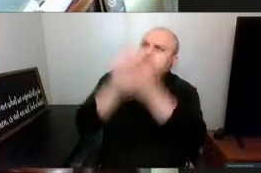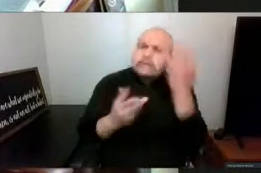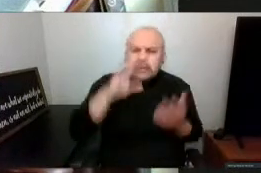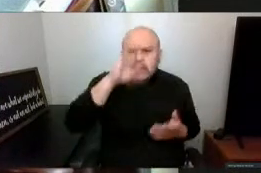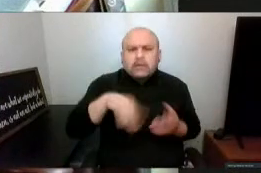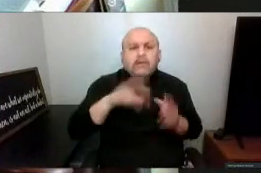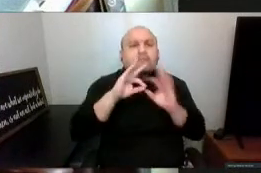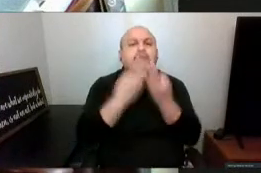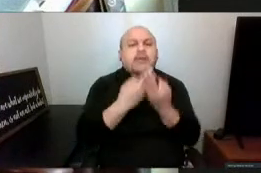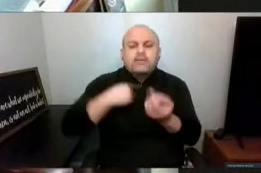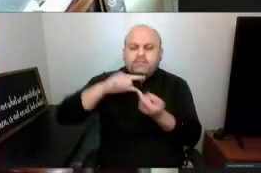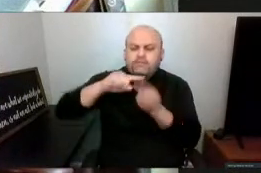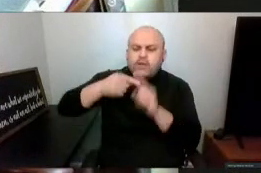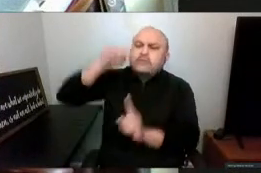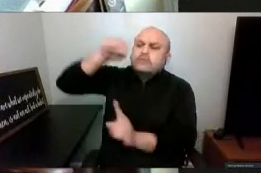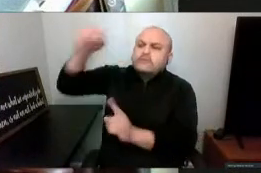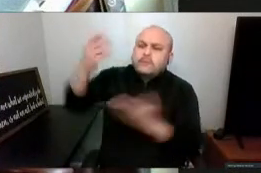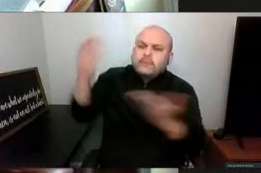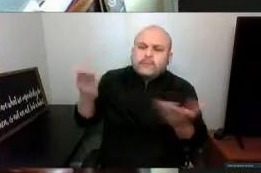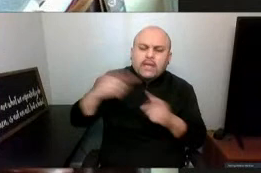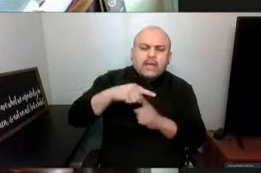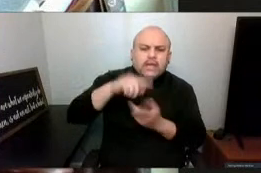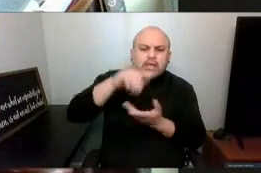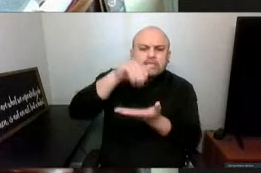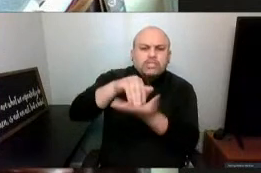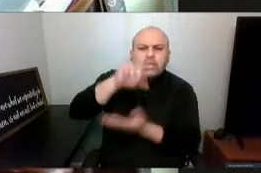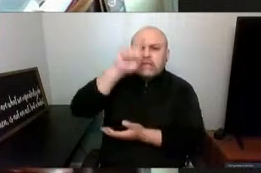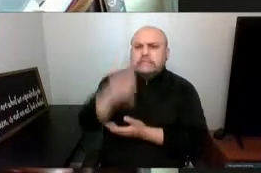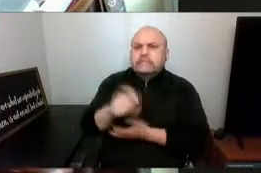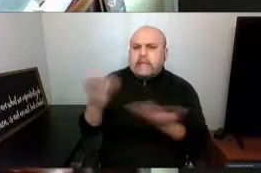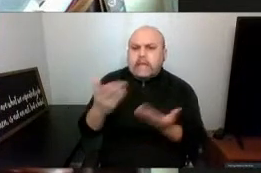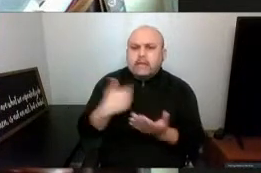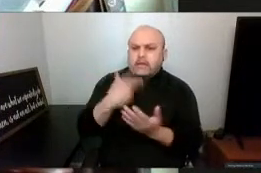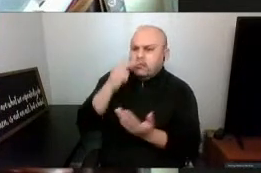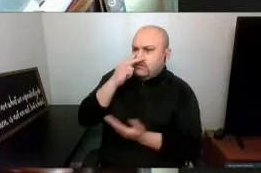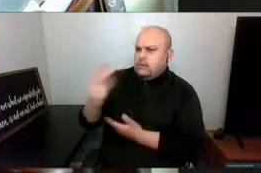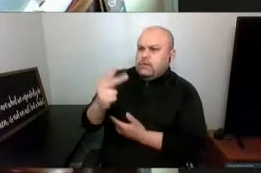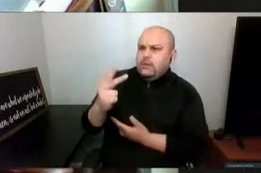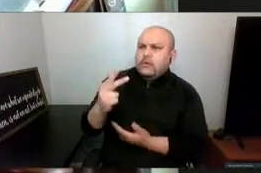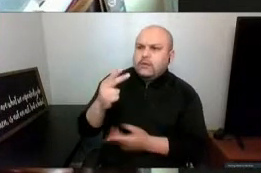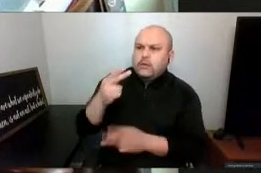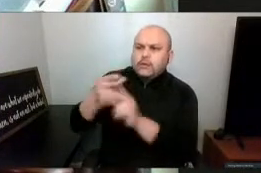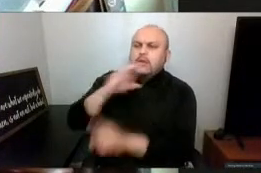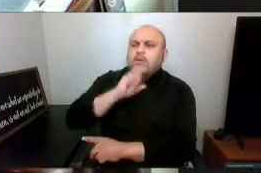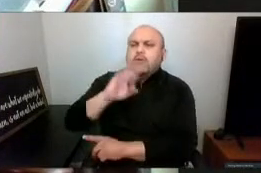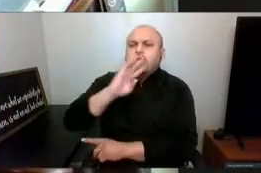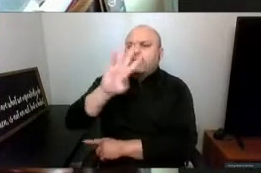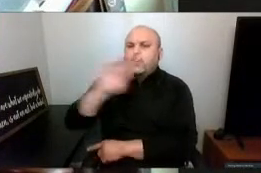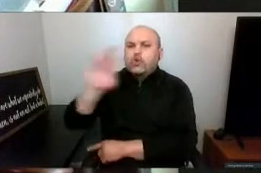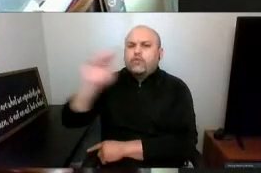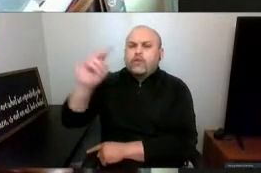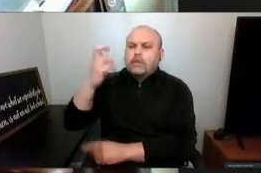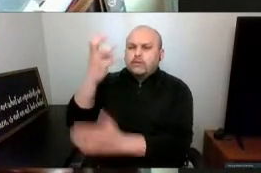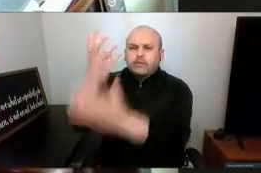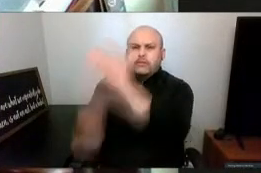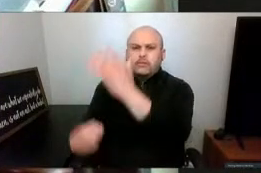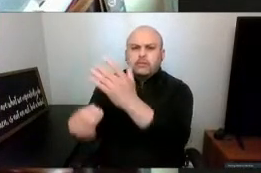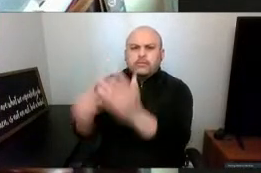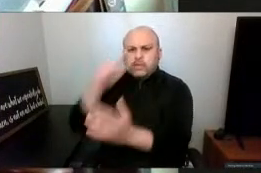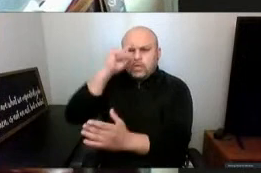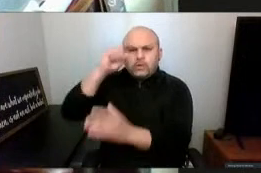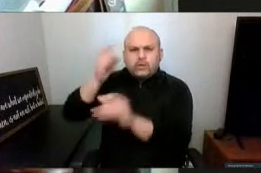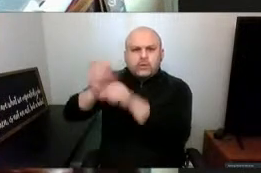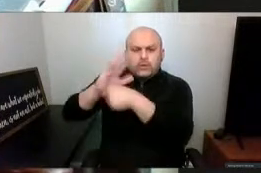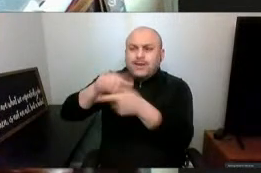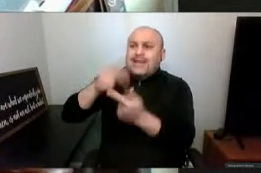family here in Central Texas, who in fact, he was in his mid-40s, who has passed away due to COVID, the breadwinner for the family, and he's